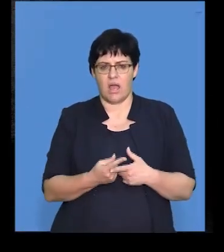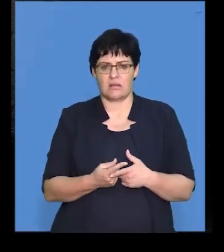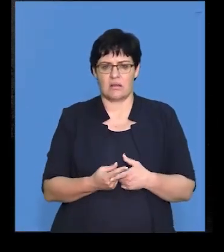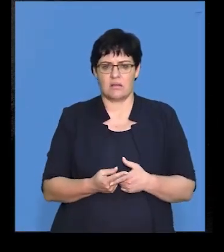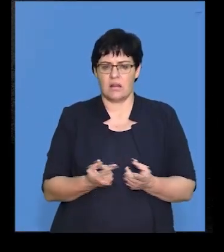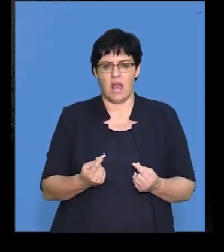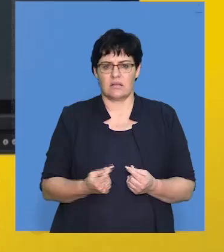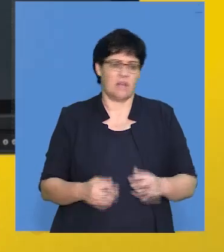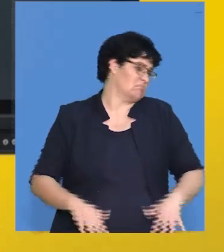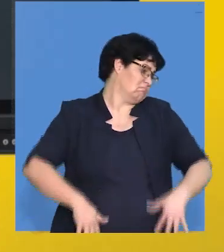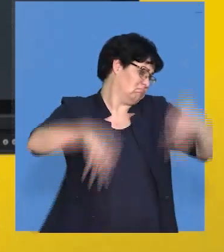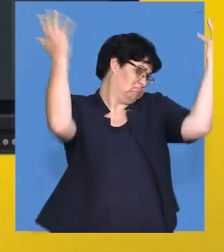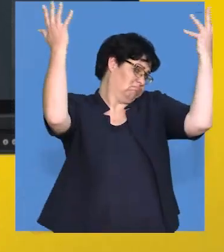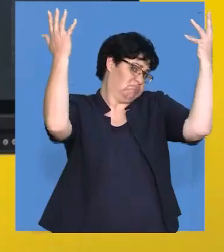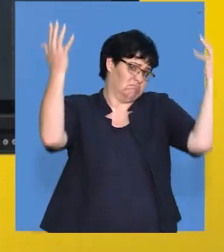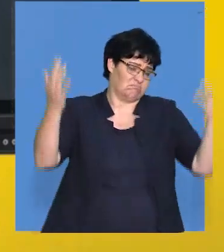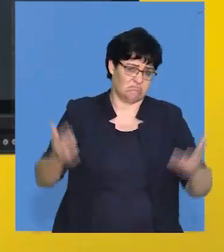his hands to the sides.